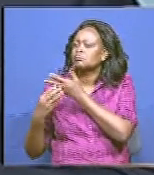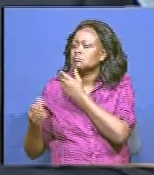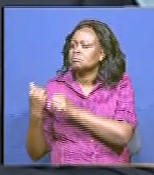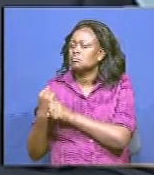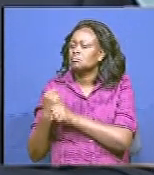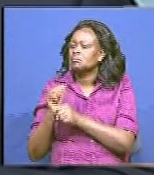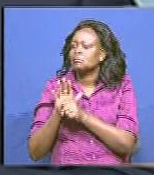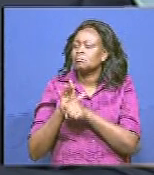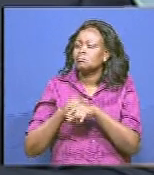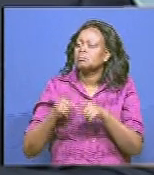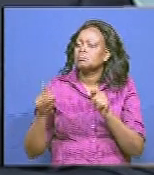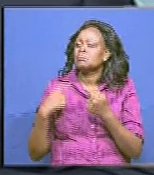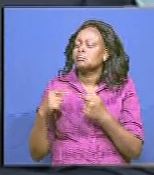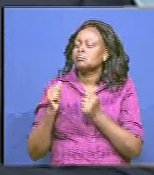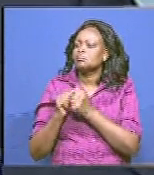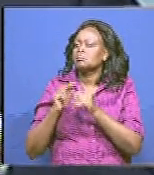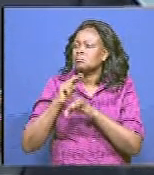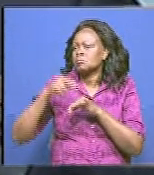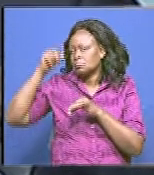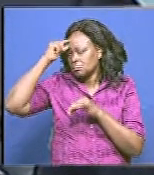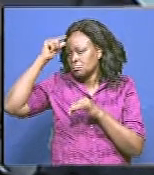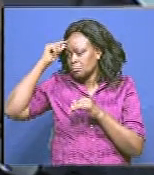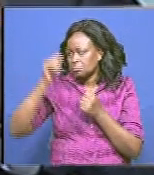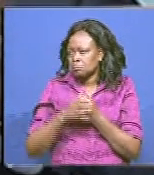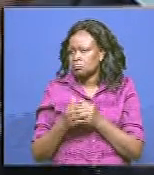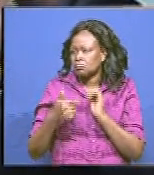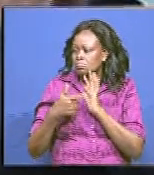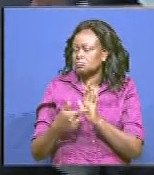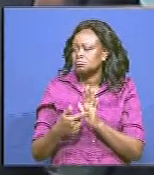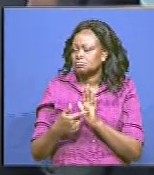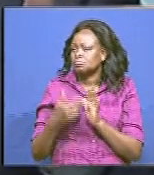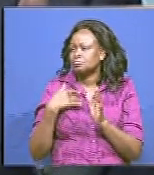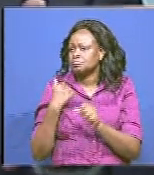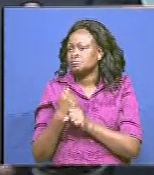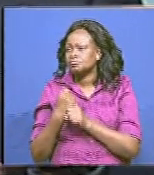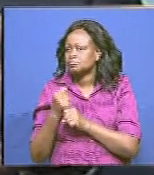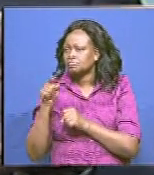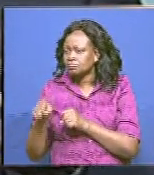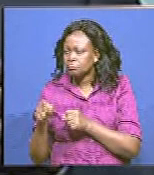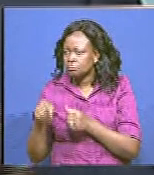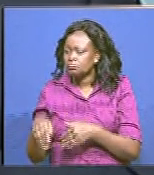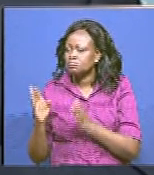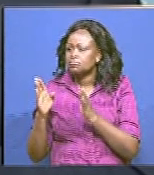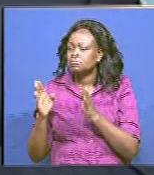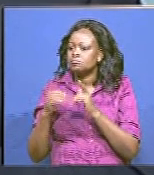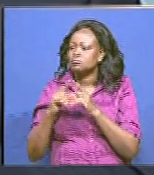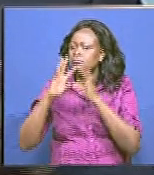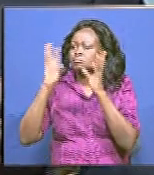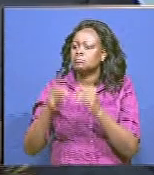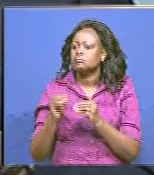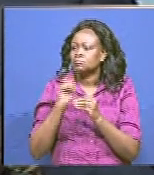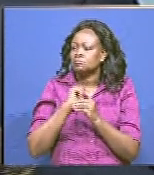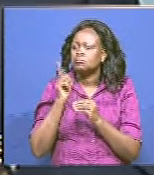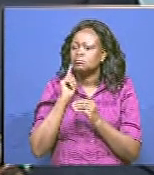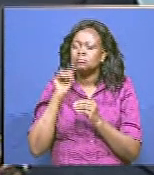clash even with national government institutions. Yes. You want to do this piece of road, you have budgeted for it, tomorrow